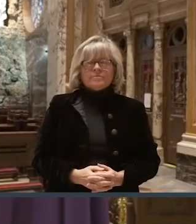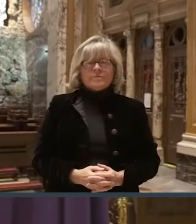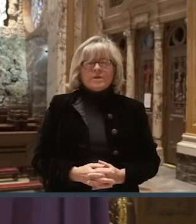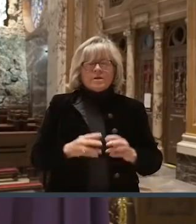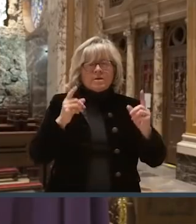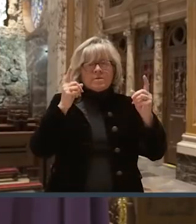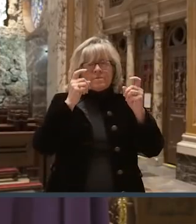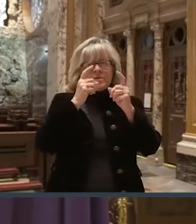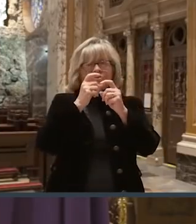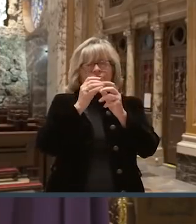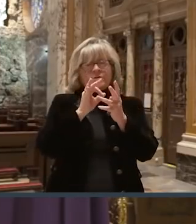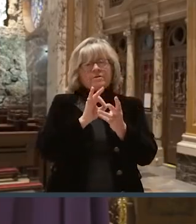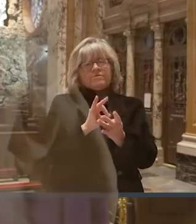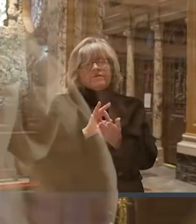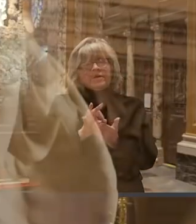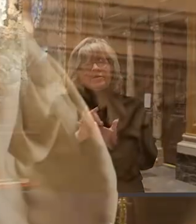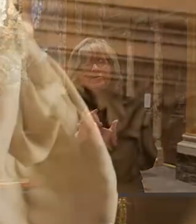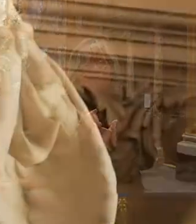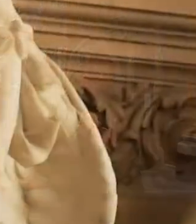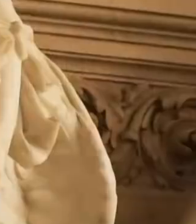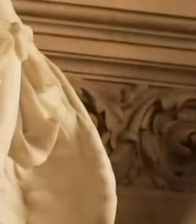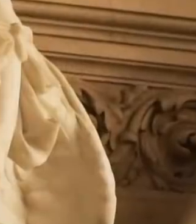The mystery of faith.